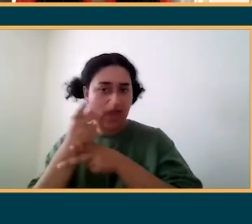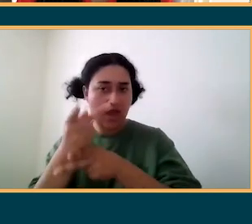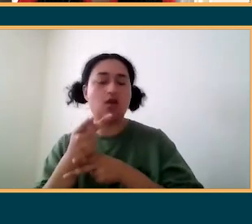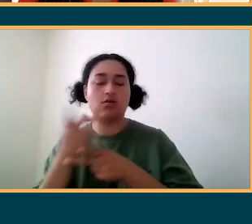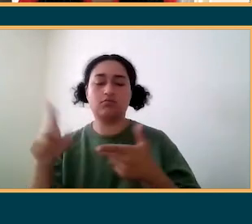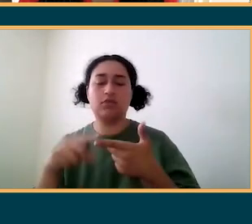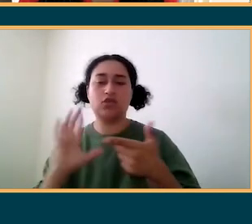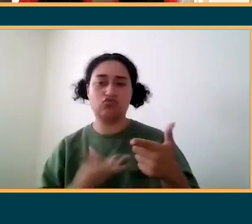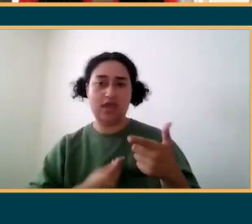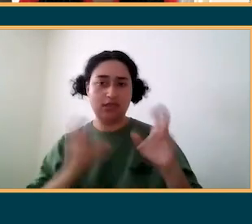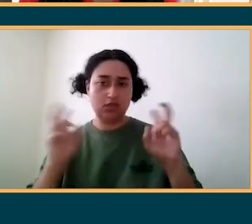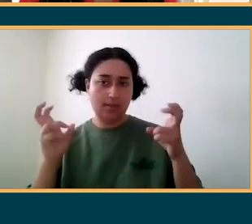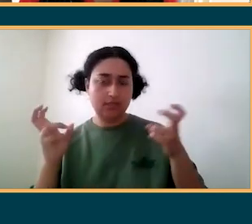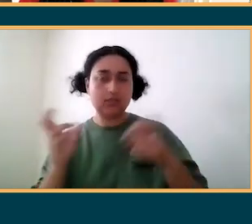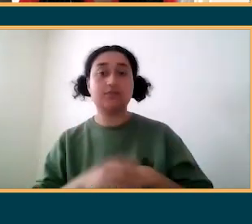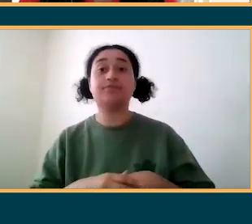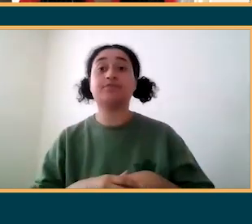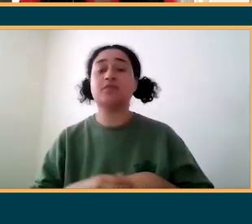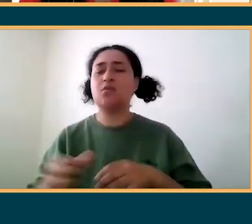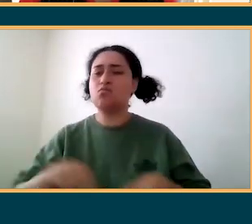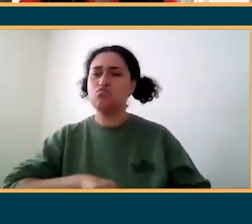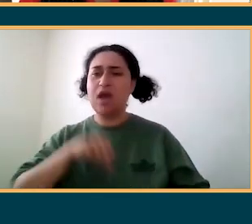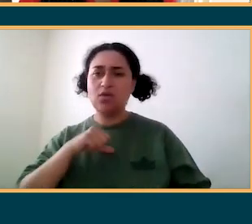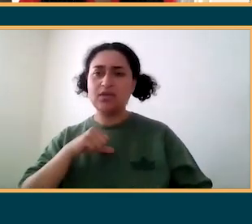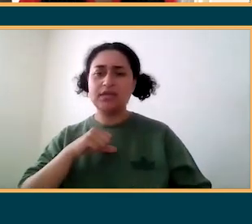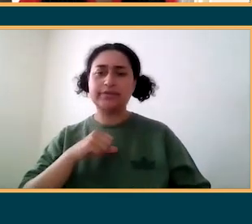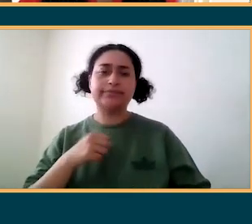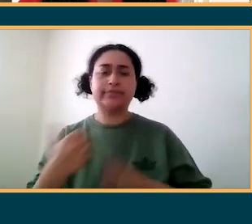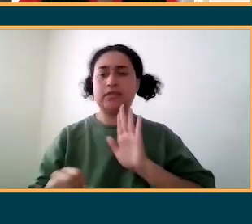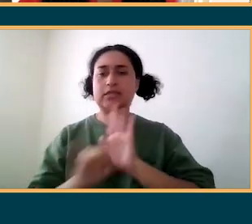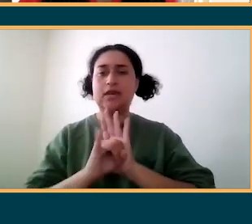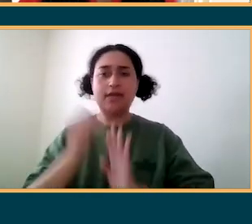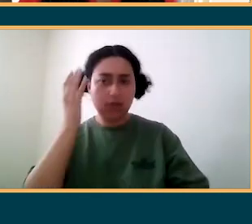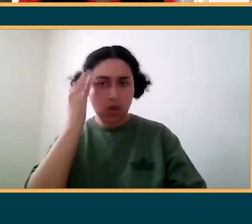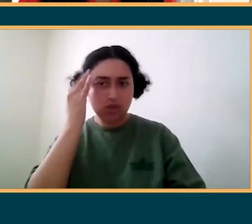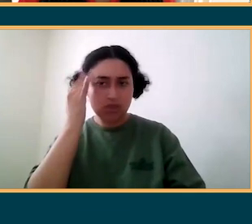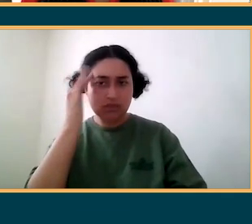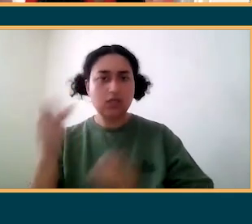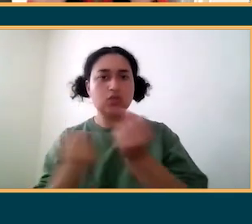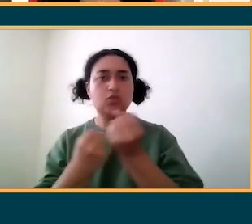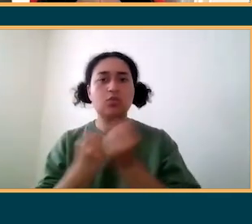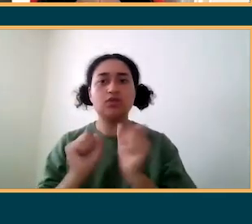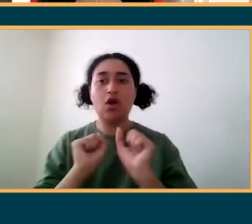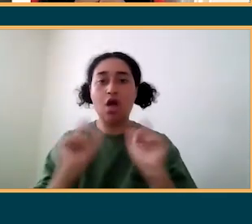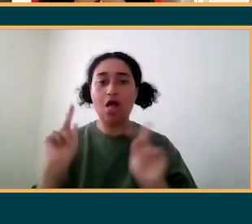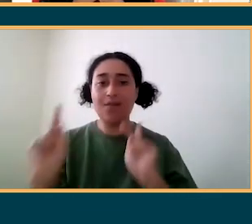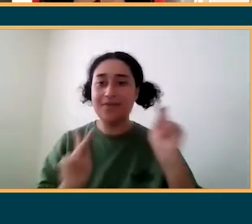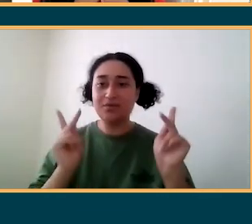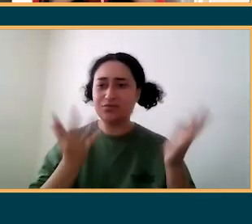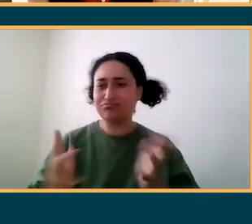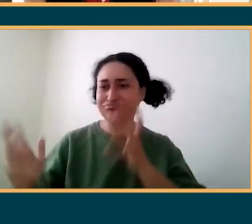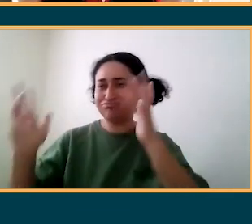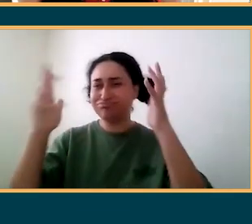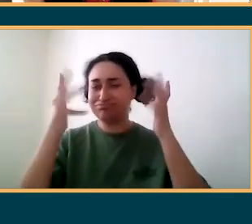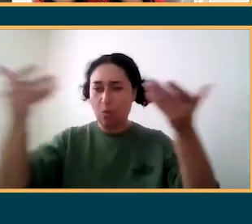to shape Trans Joy into an organization that supports trans people from all walks of life. Let's give a big hand, a big